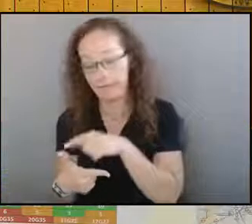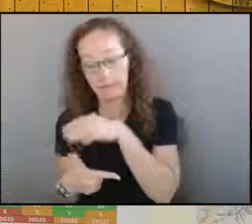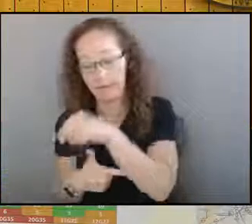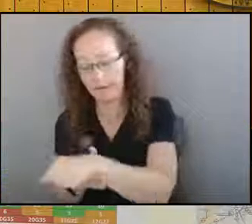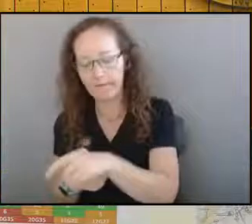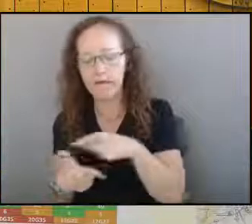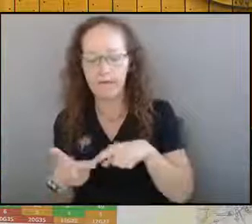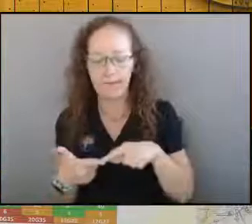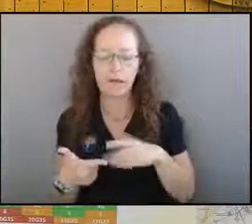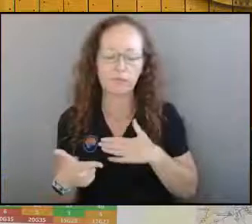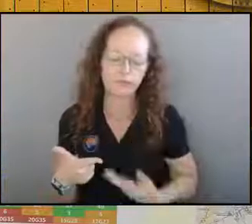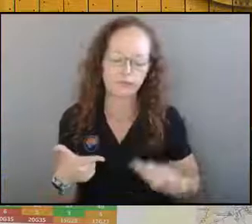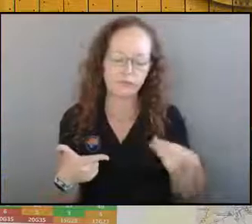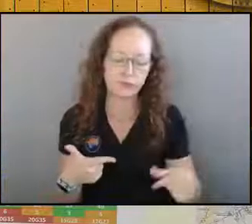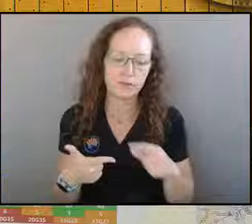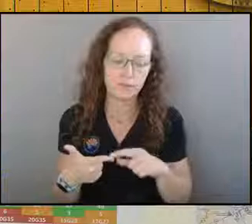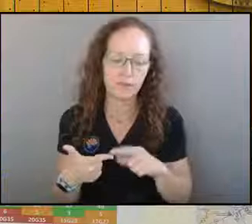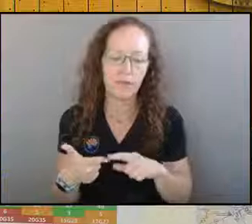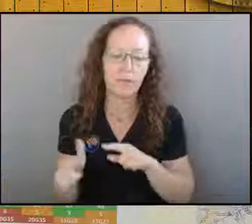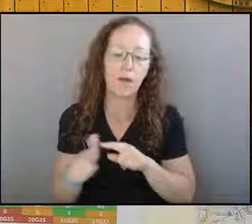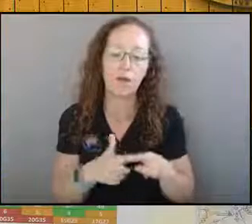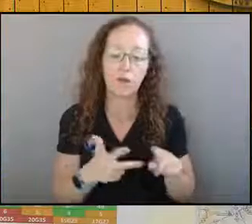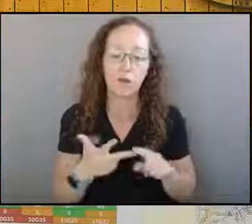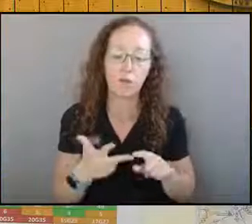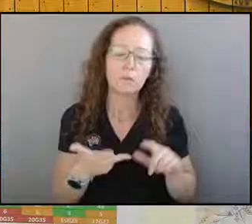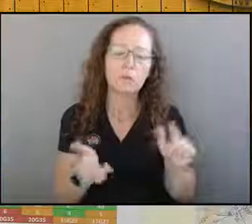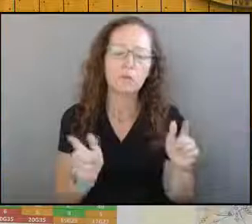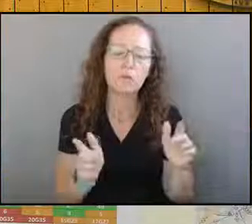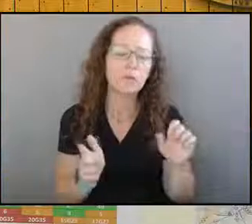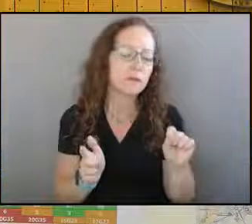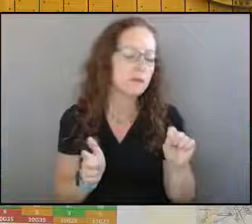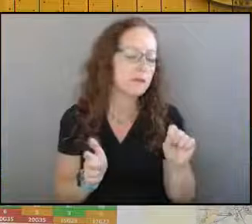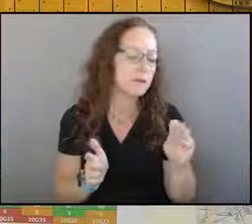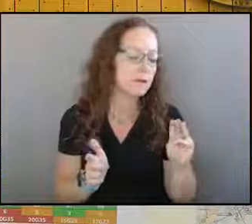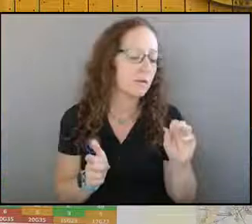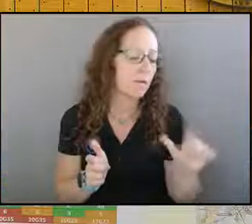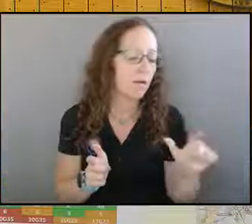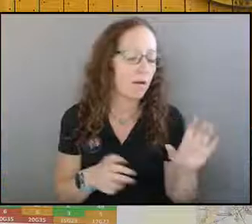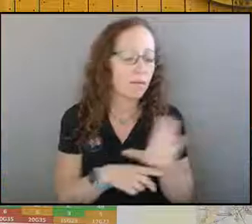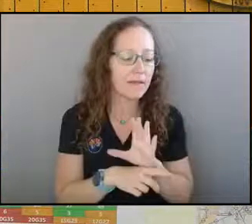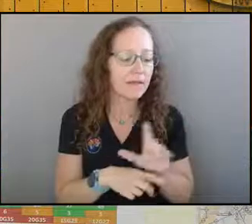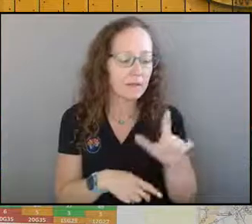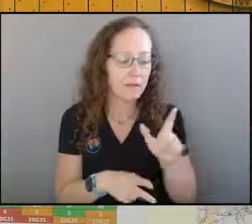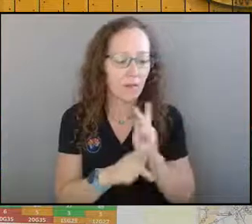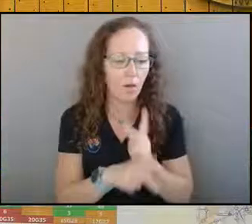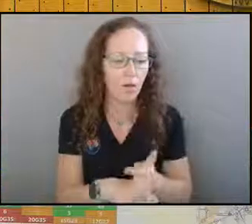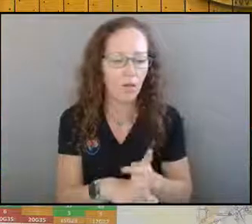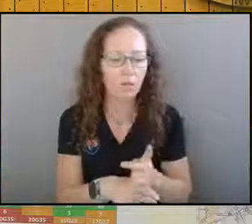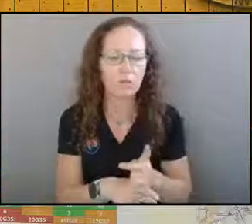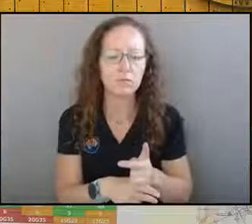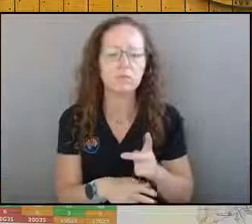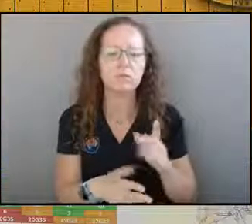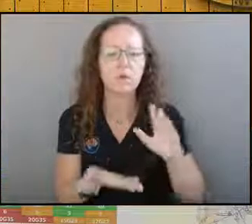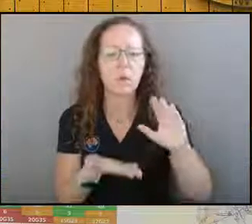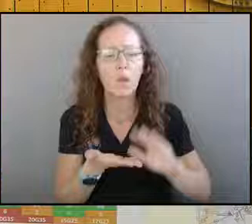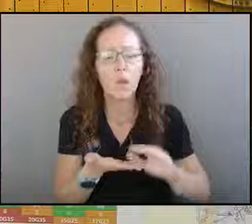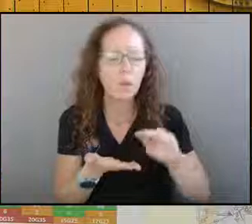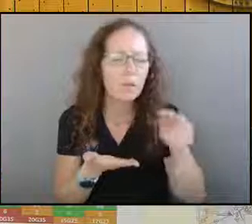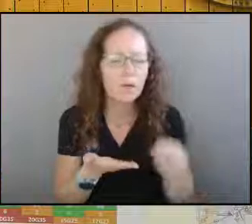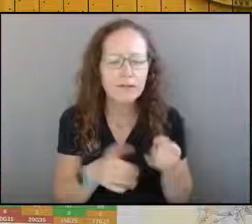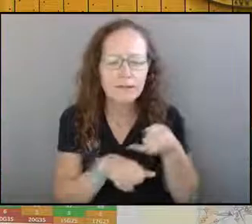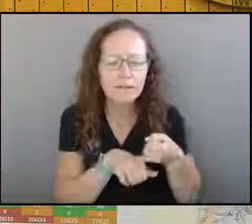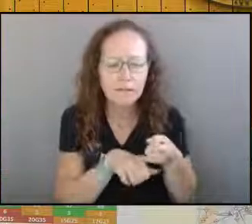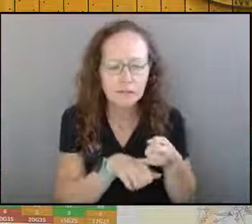do offer you a small business loan at a very low percentage. You have to go through that loan and